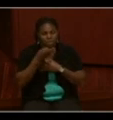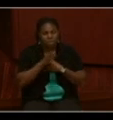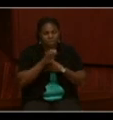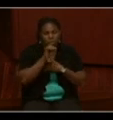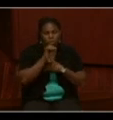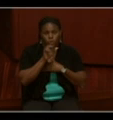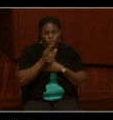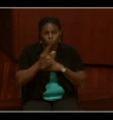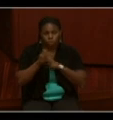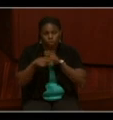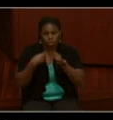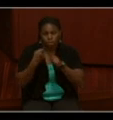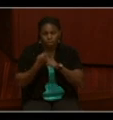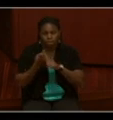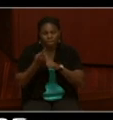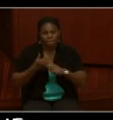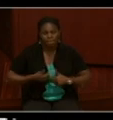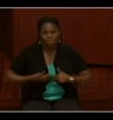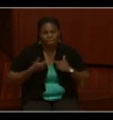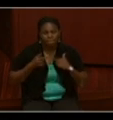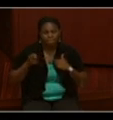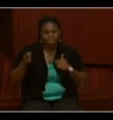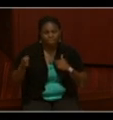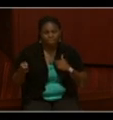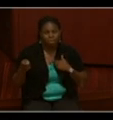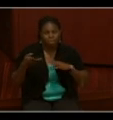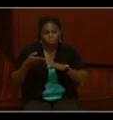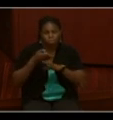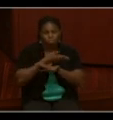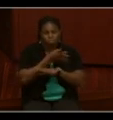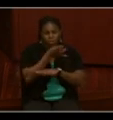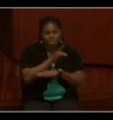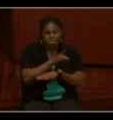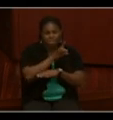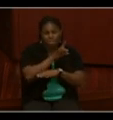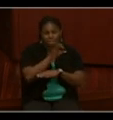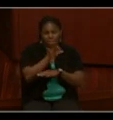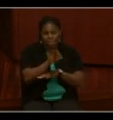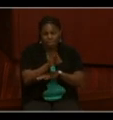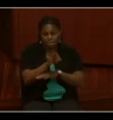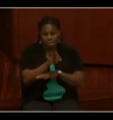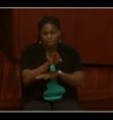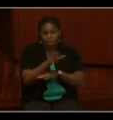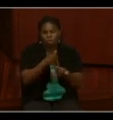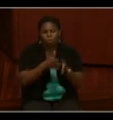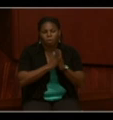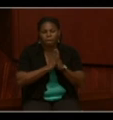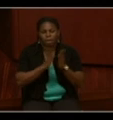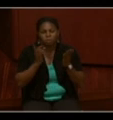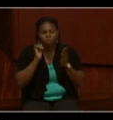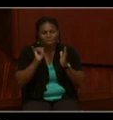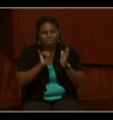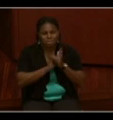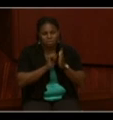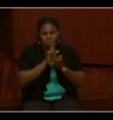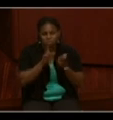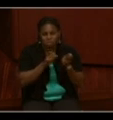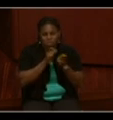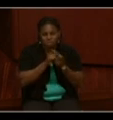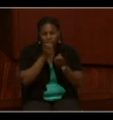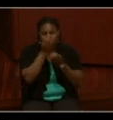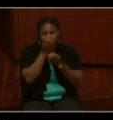1903. Those who said that they had lived in Seattle prior to 1889 were often asked to identify specific information